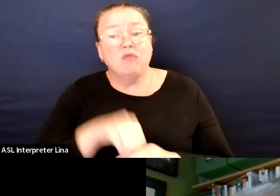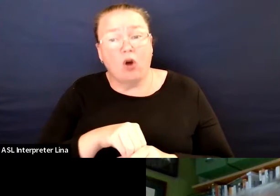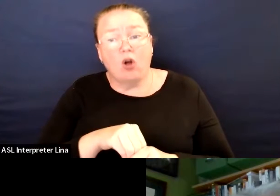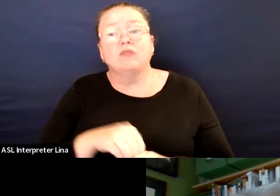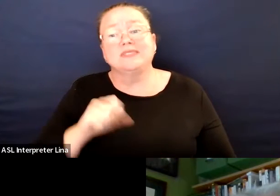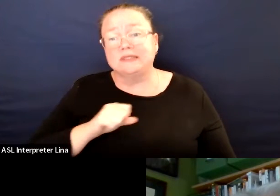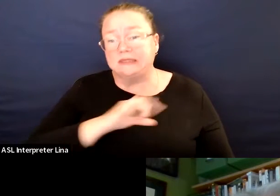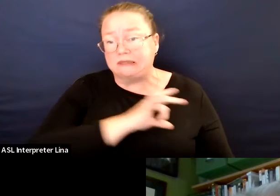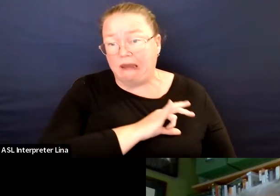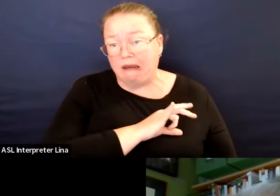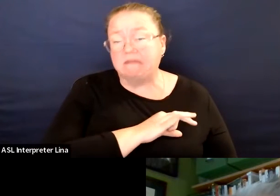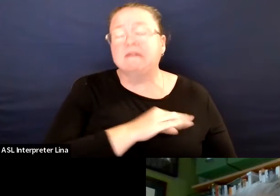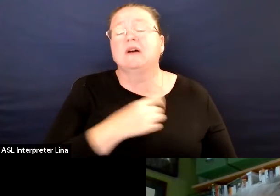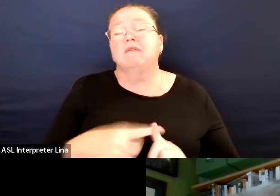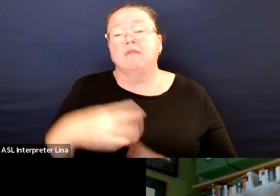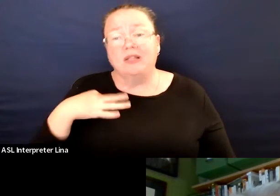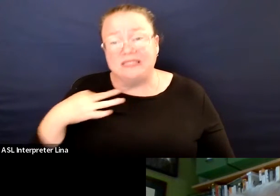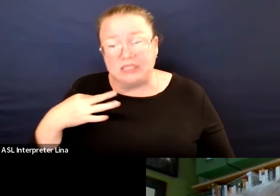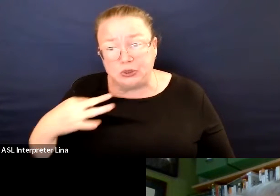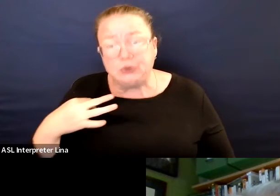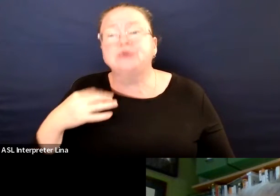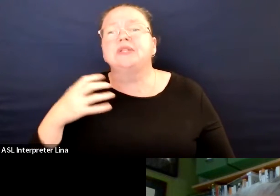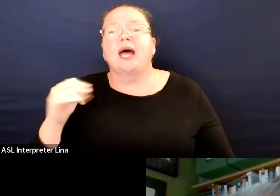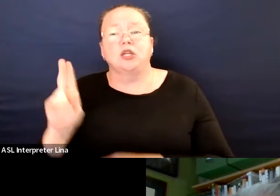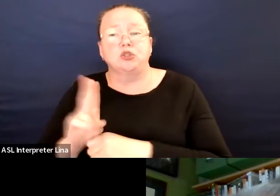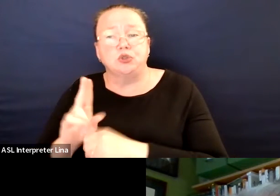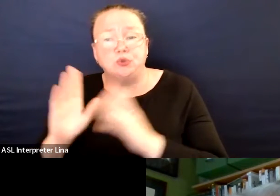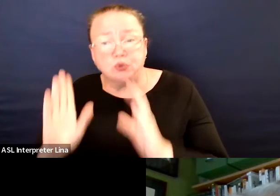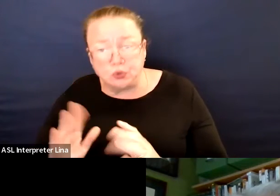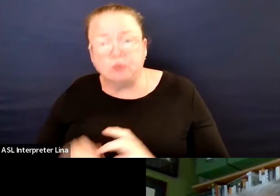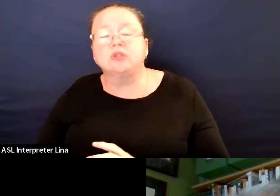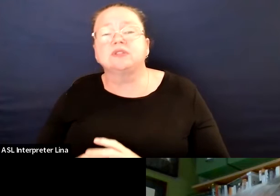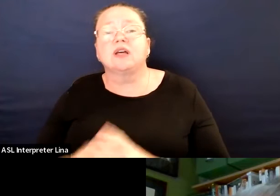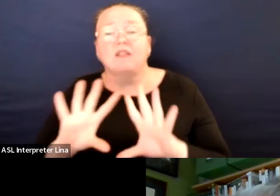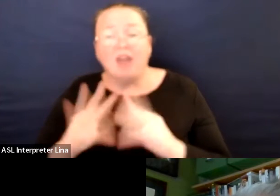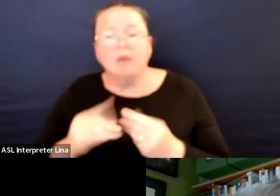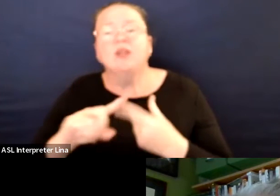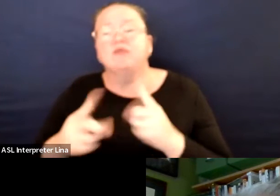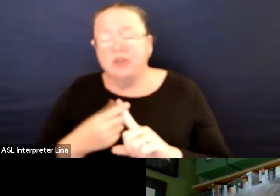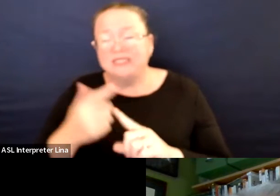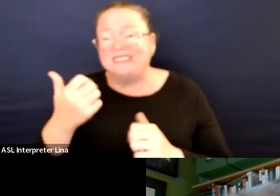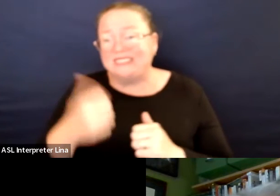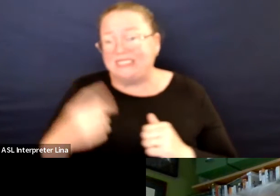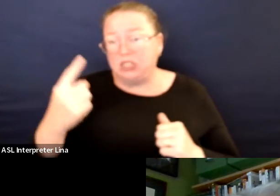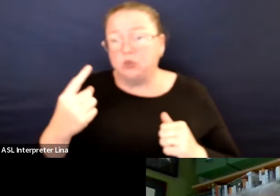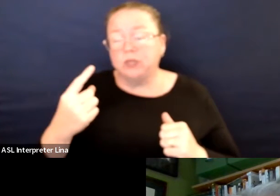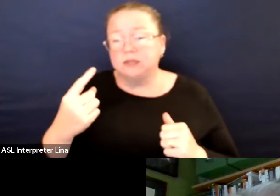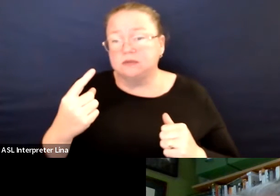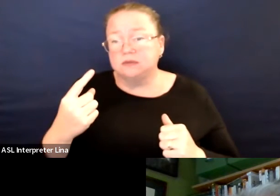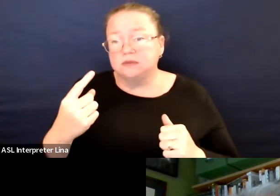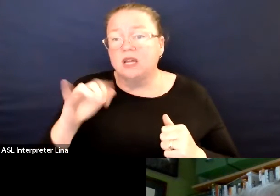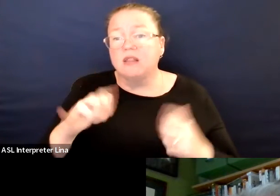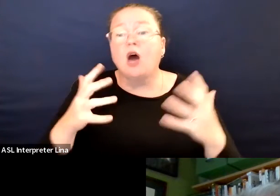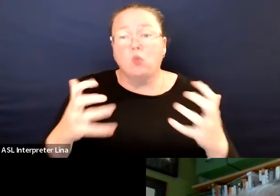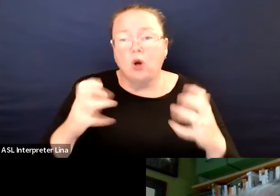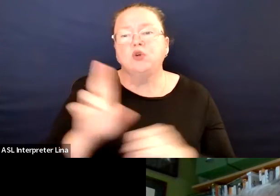staff and our volunteers and consumers and family and friends, anybody who's interested in